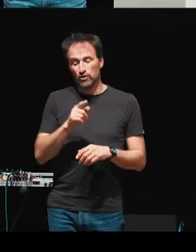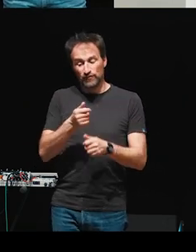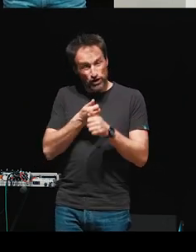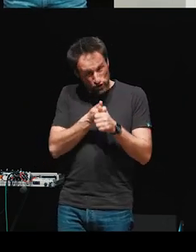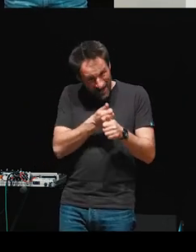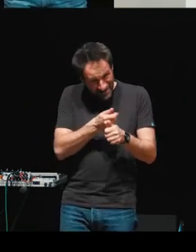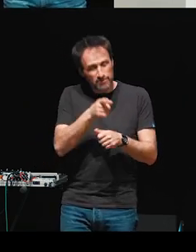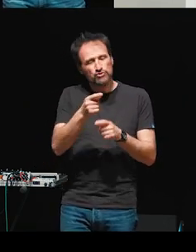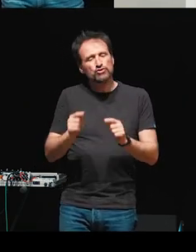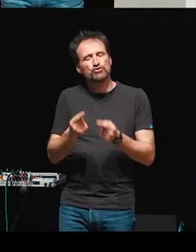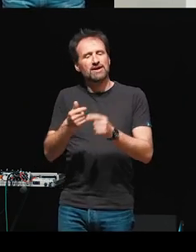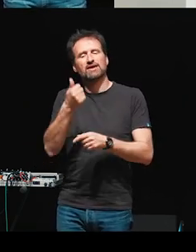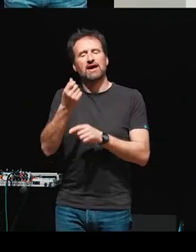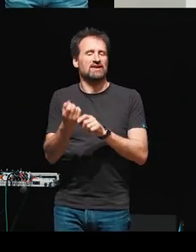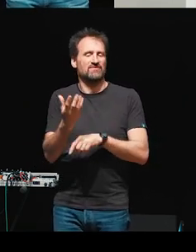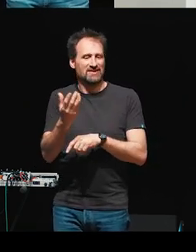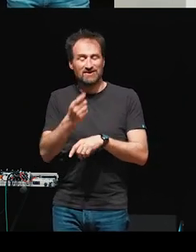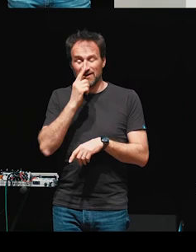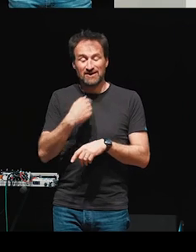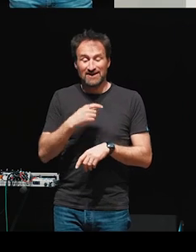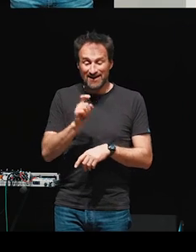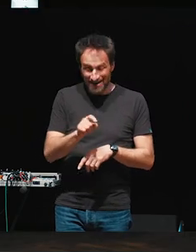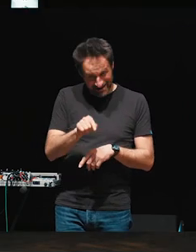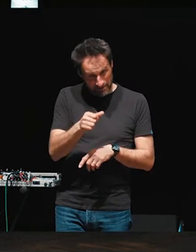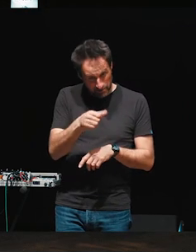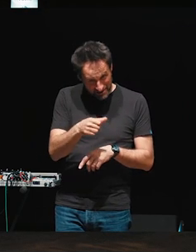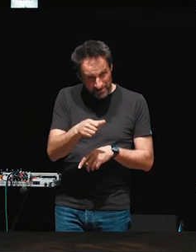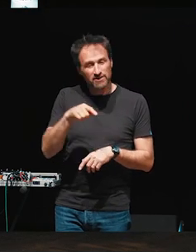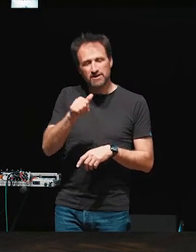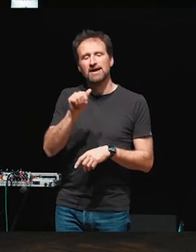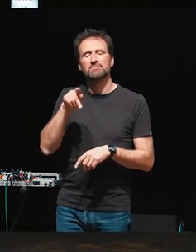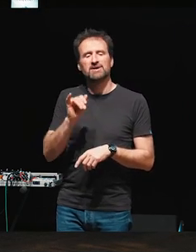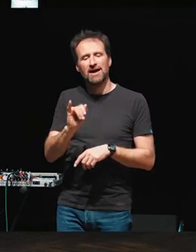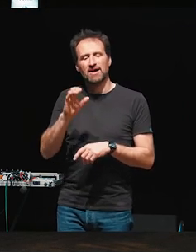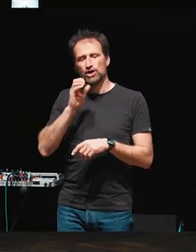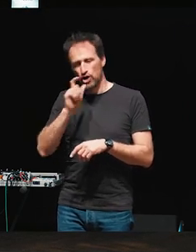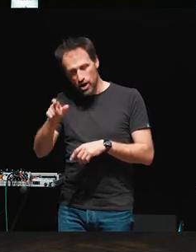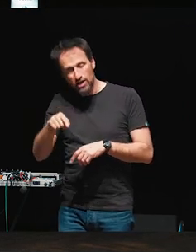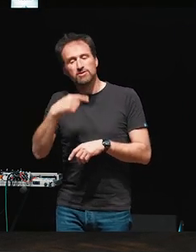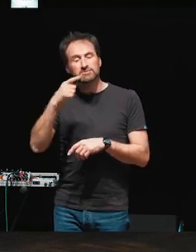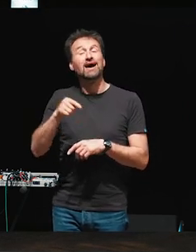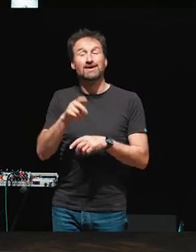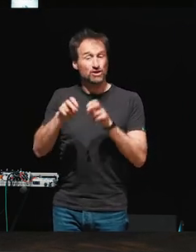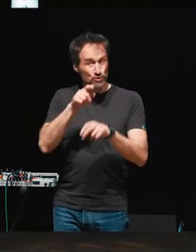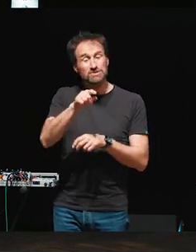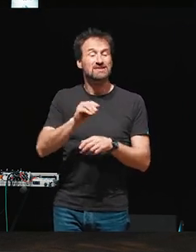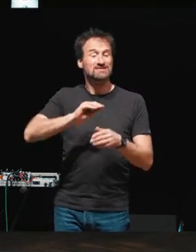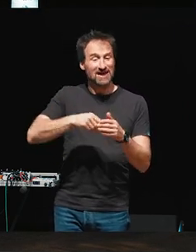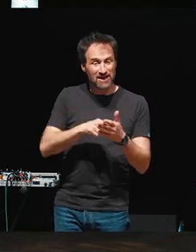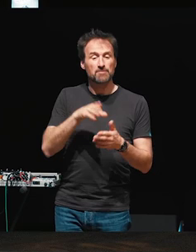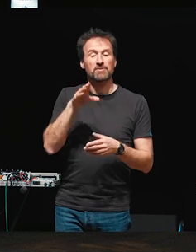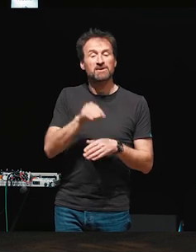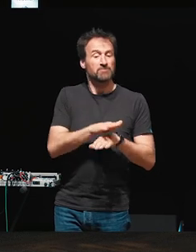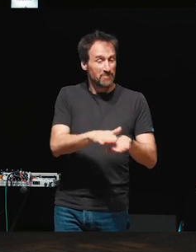you say that, OK, I click this button, and you make an API call saying that the user clicked on button sign up in base, or the user clicked on button sign